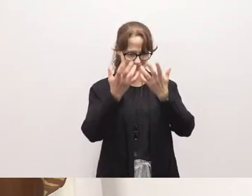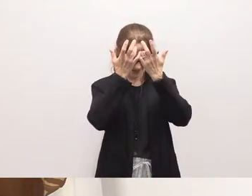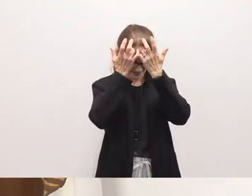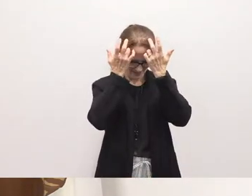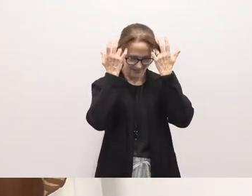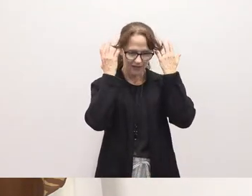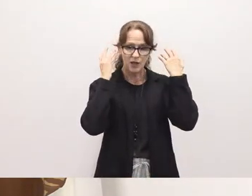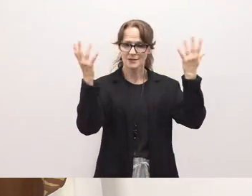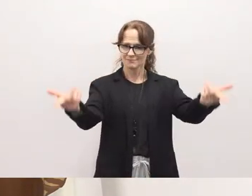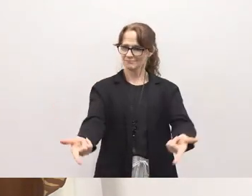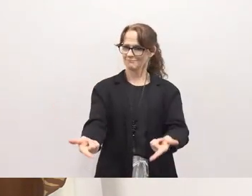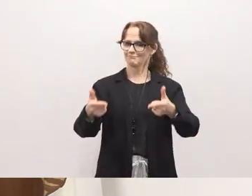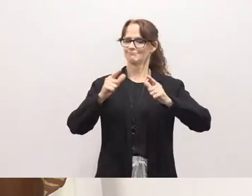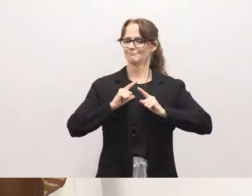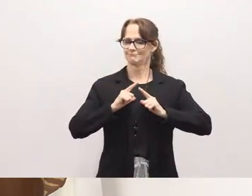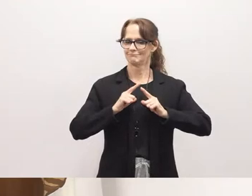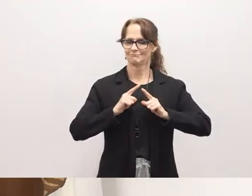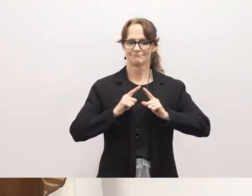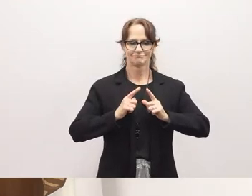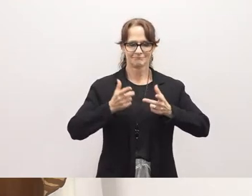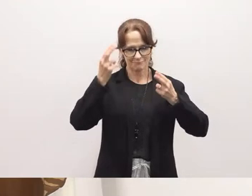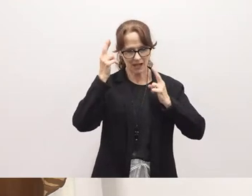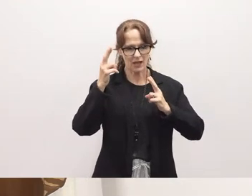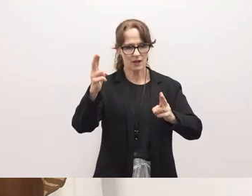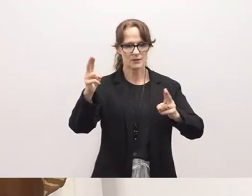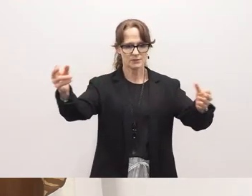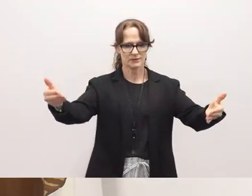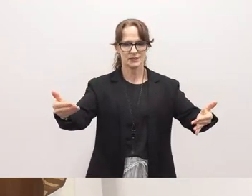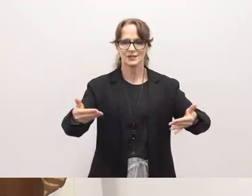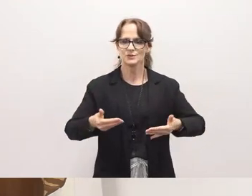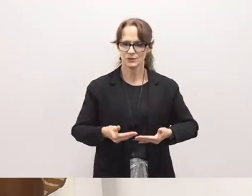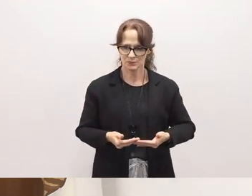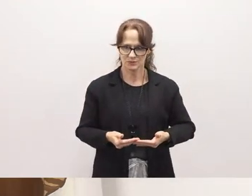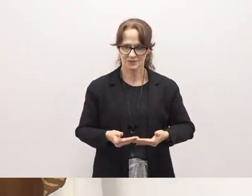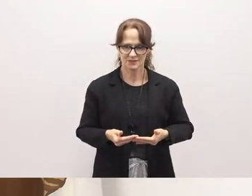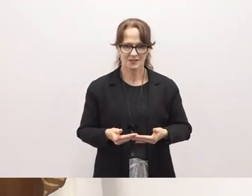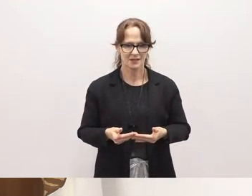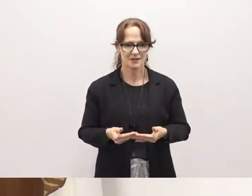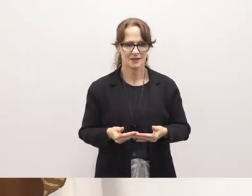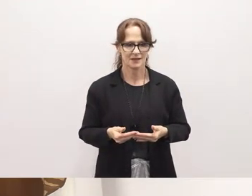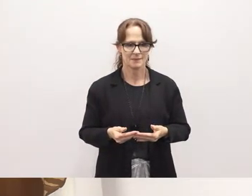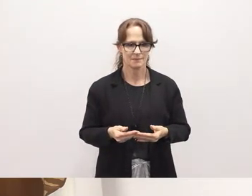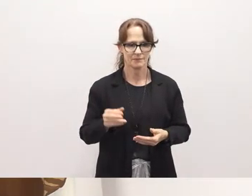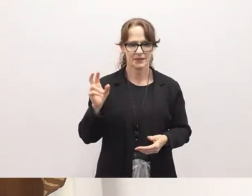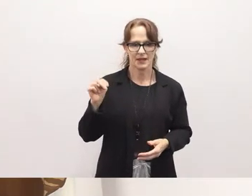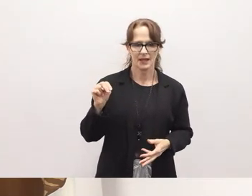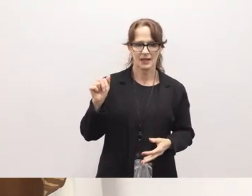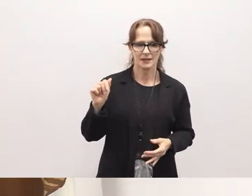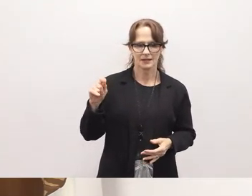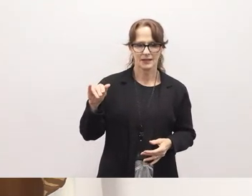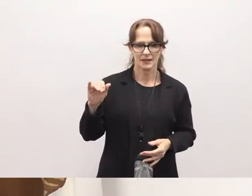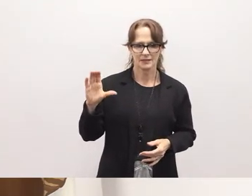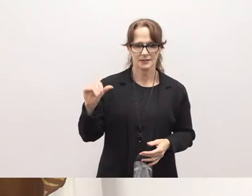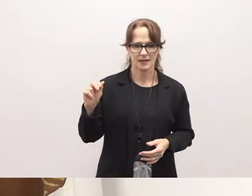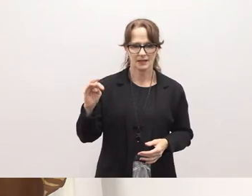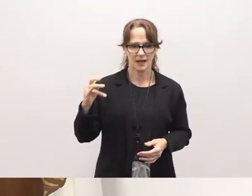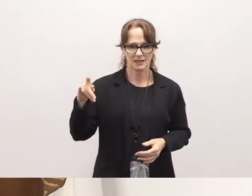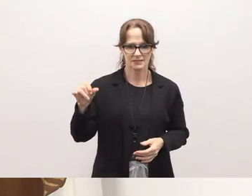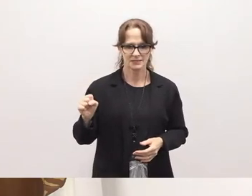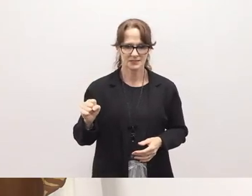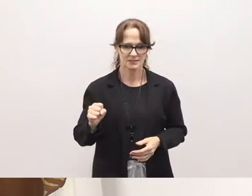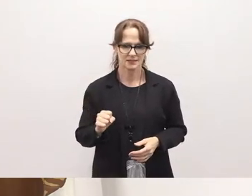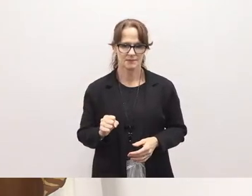Yes, well, it is my honor to introduce Natalie Canales. Let's give her a big round of applause.